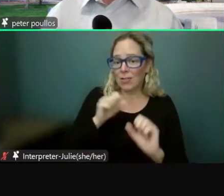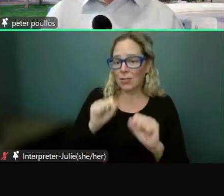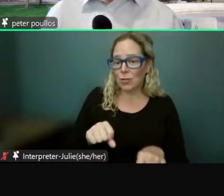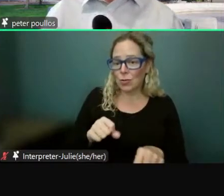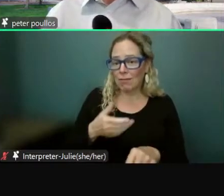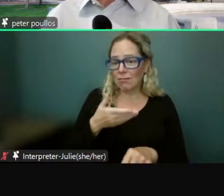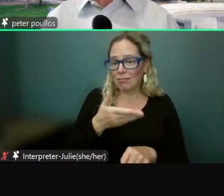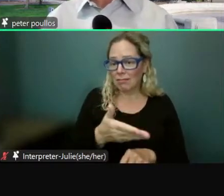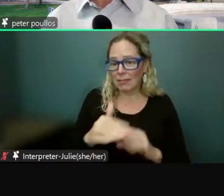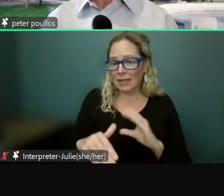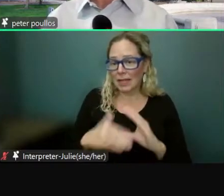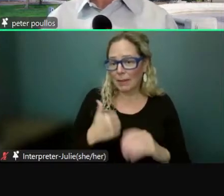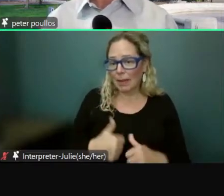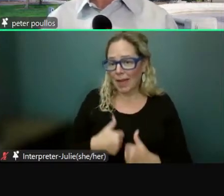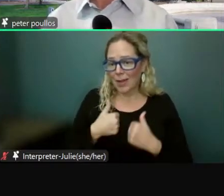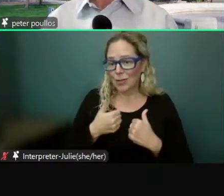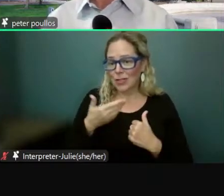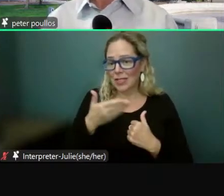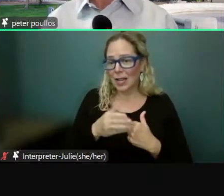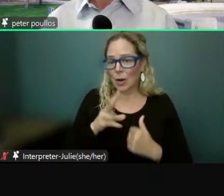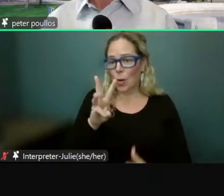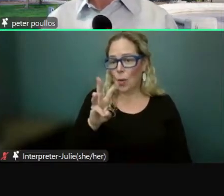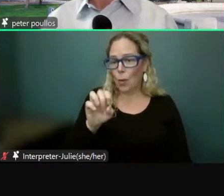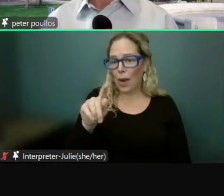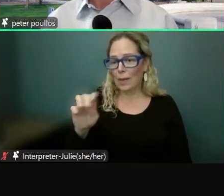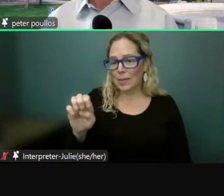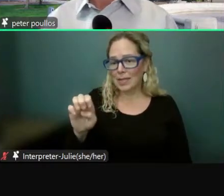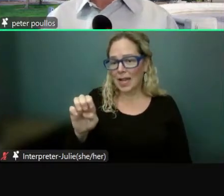info@disabilitymedmentors.org. And the website is